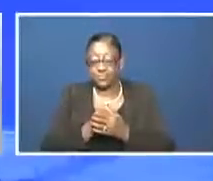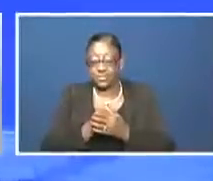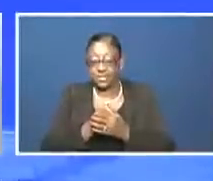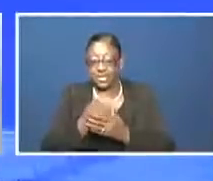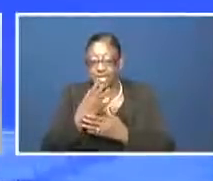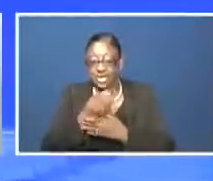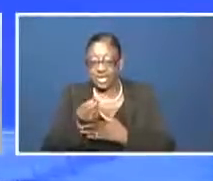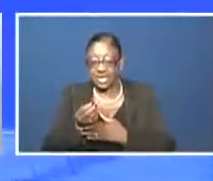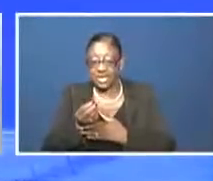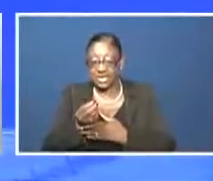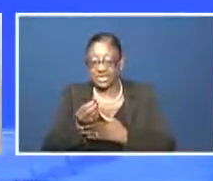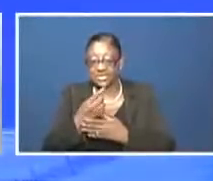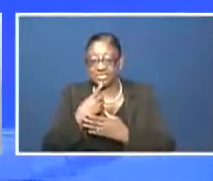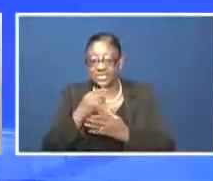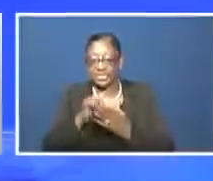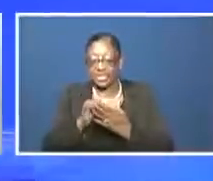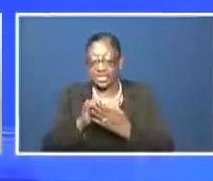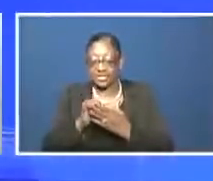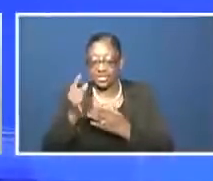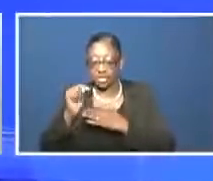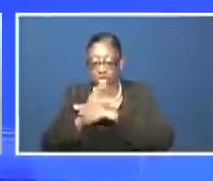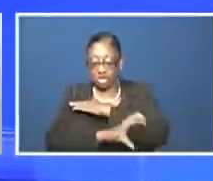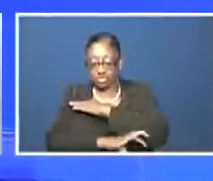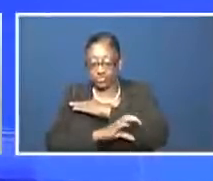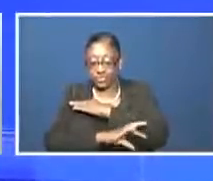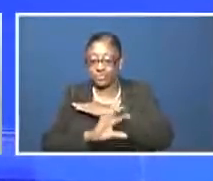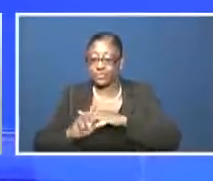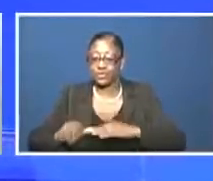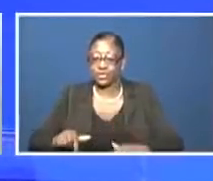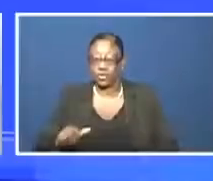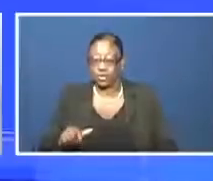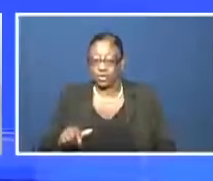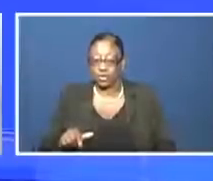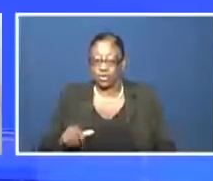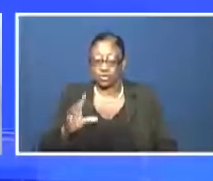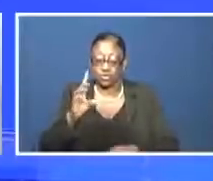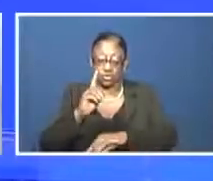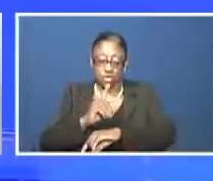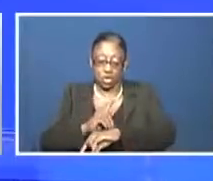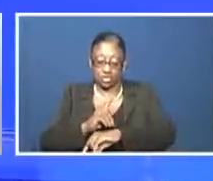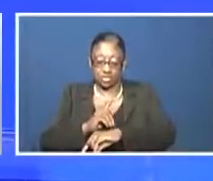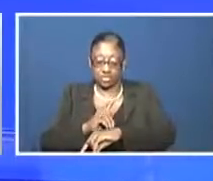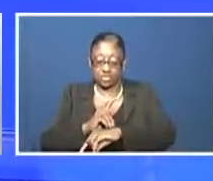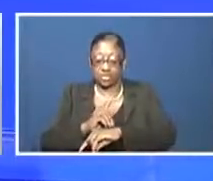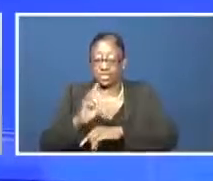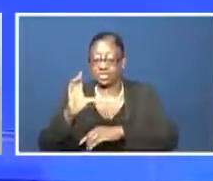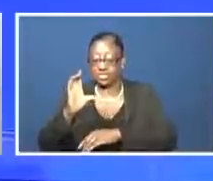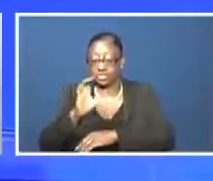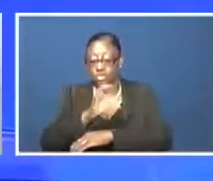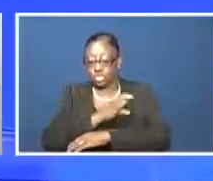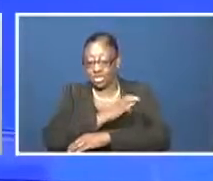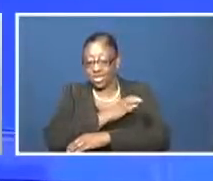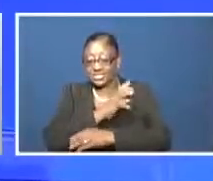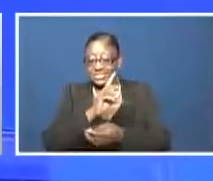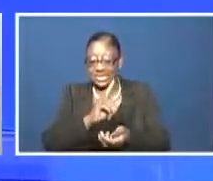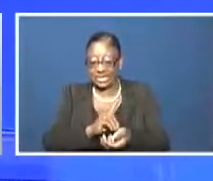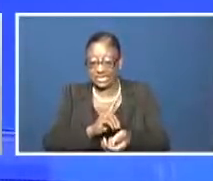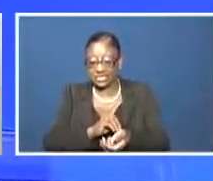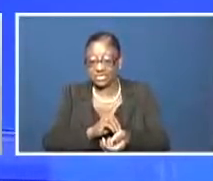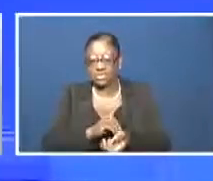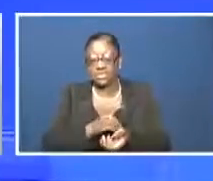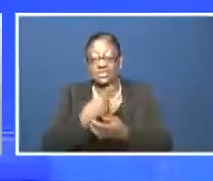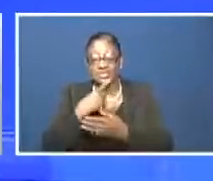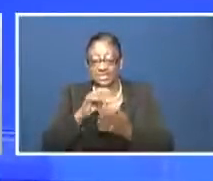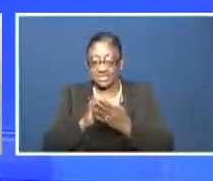despite vaccine uptake in the country being low, President and CEO of Doctors Hospital, Dr. Charles Diggers, believes Bahamians